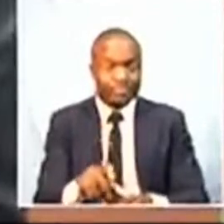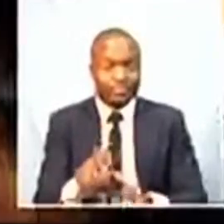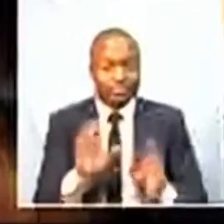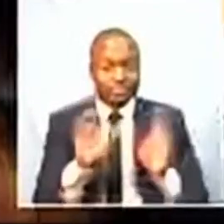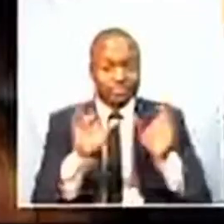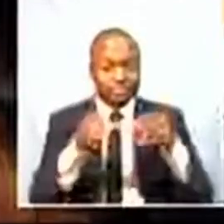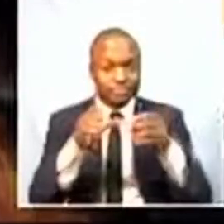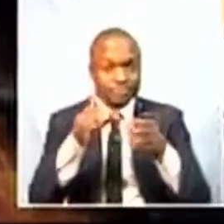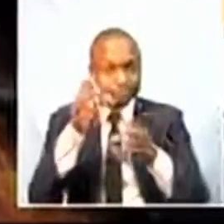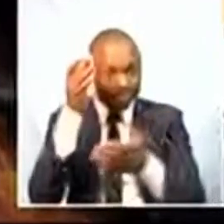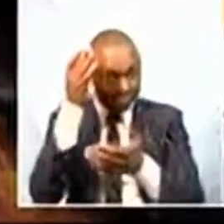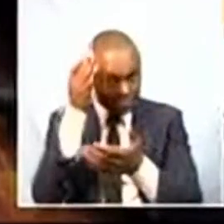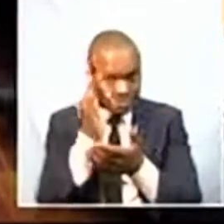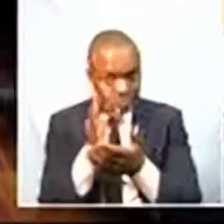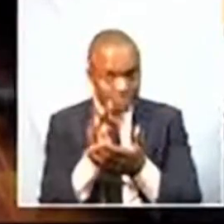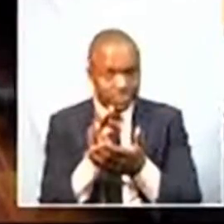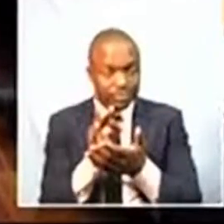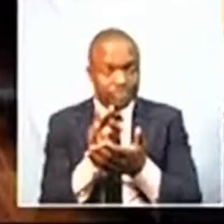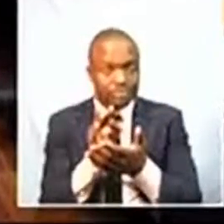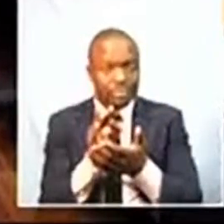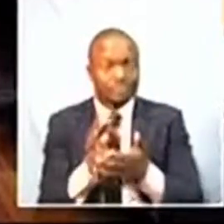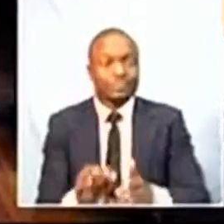Council Secretary.